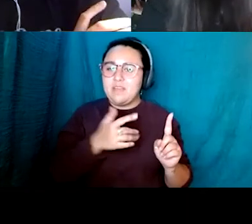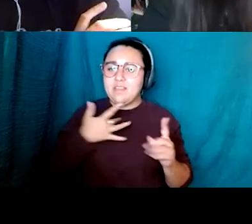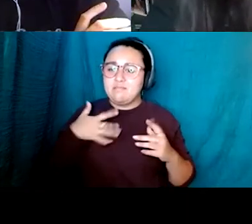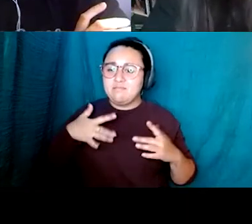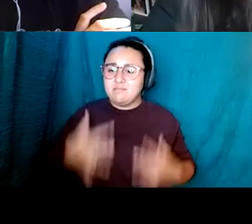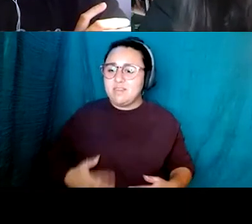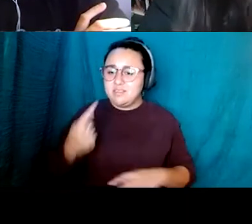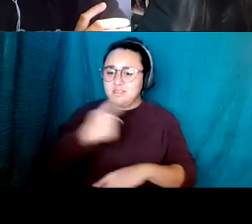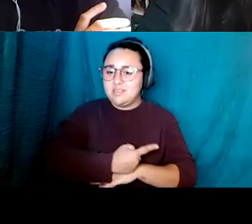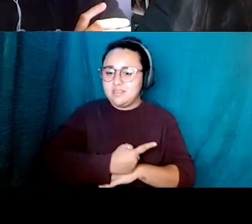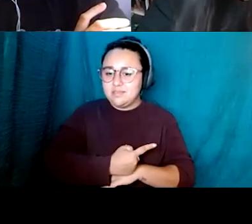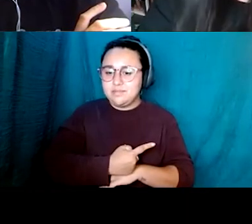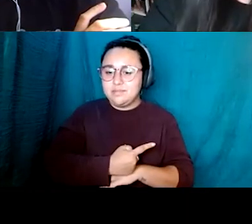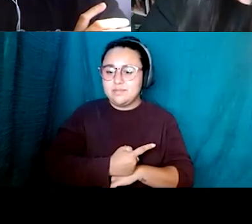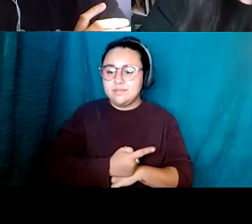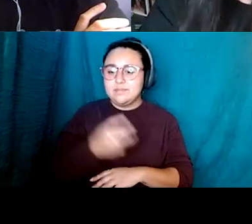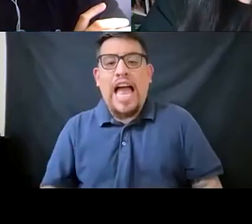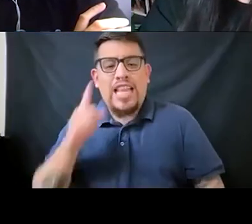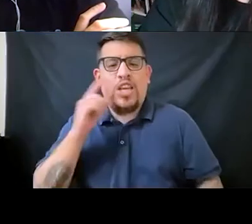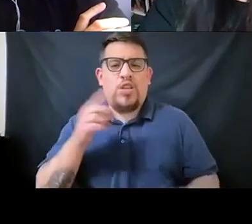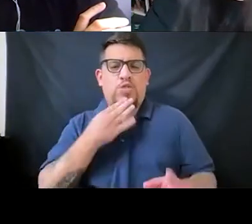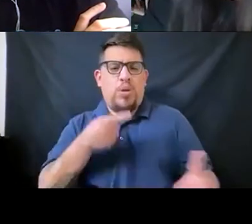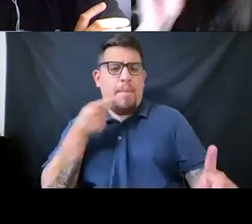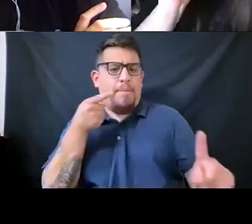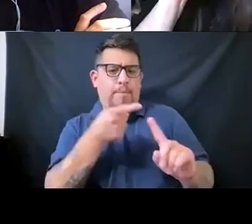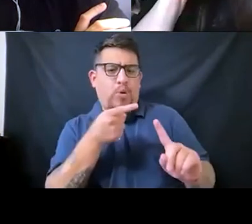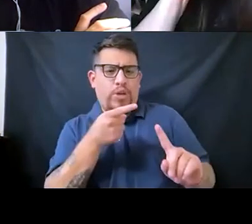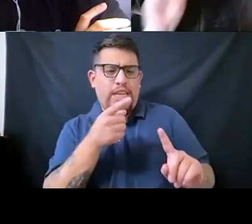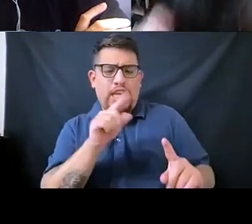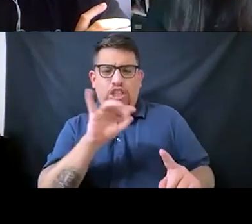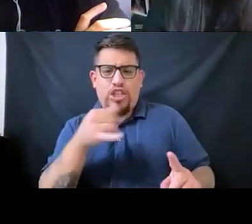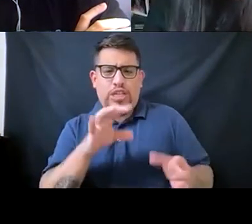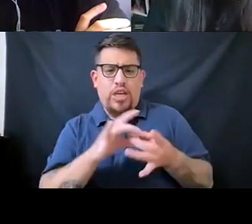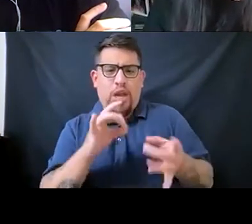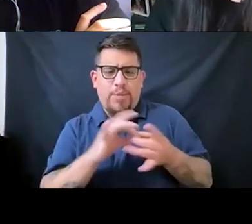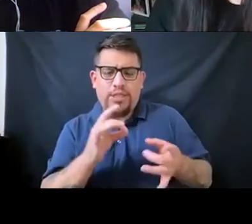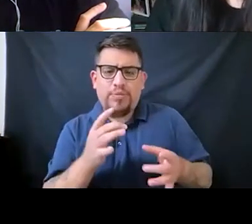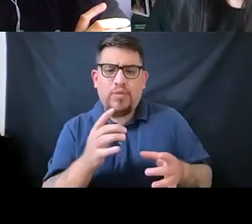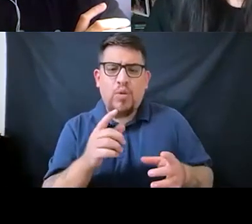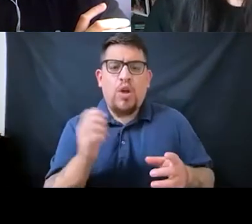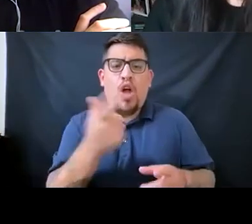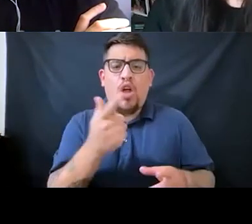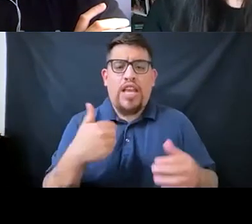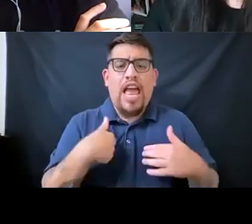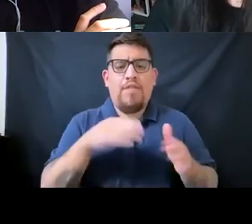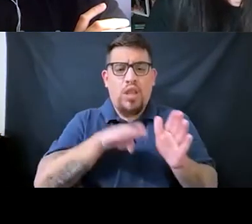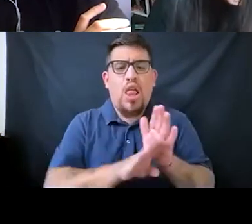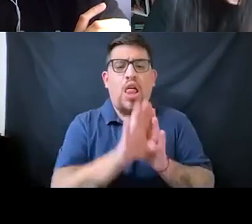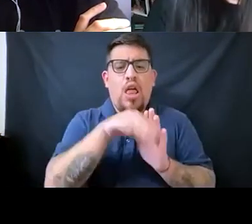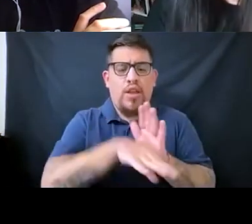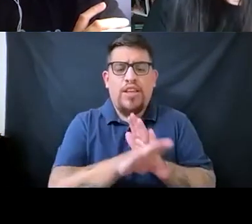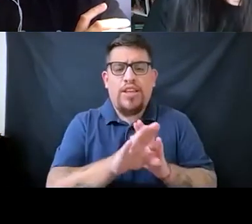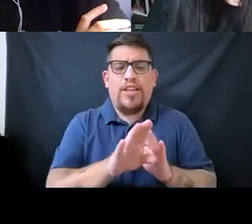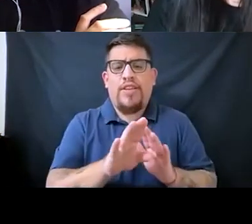I think that the really great point TJ makes is that, you know, that we all are going to have those up and down days. Like a lot